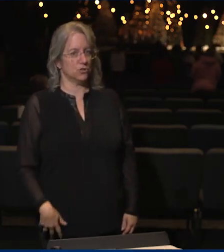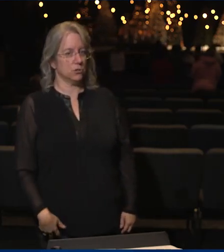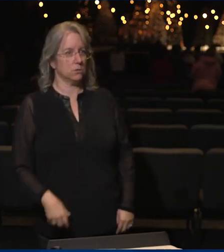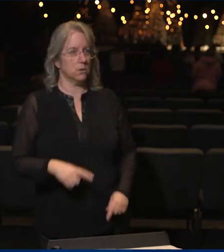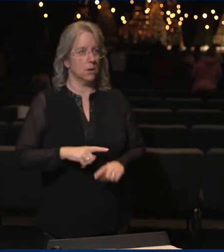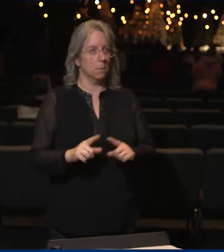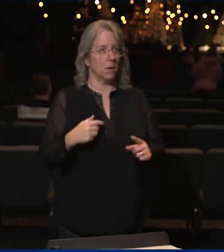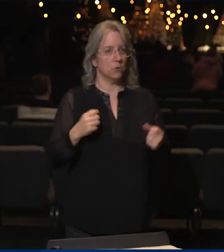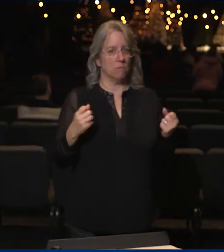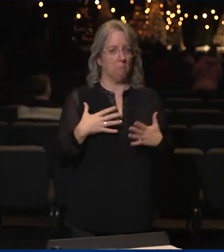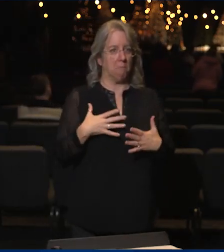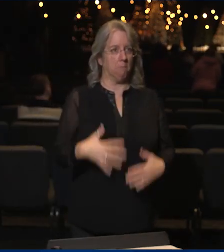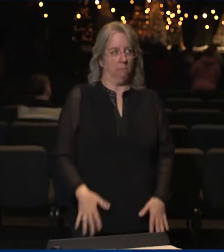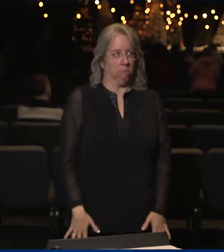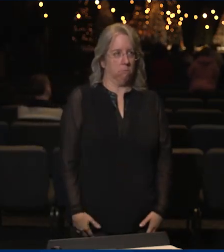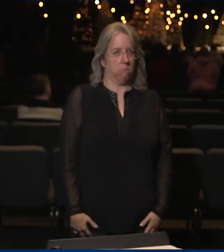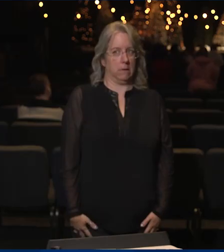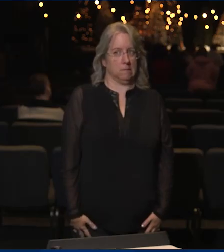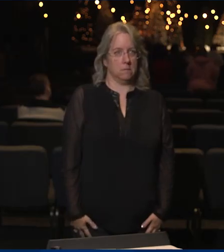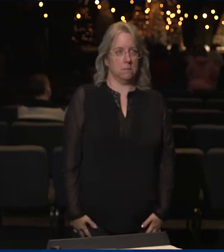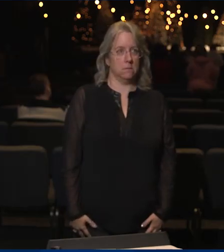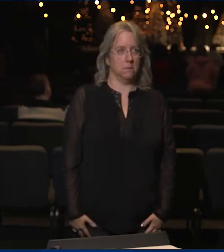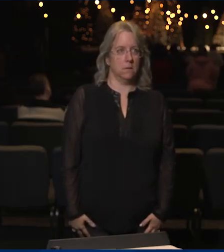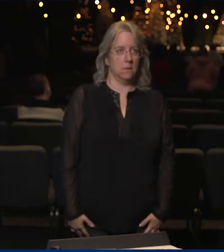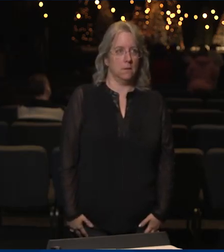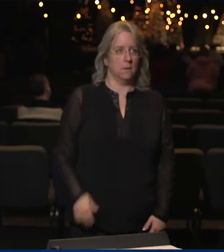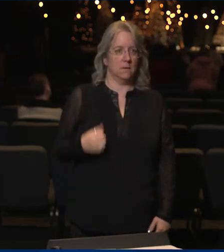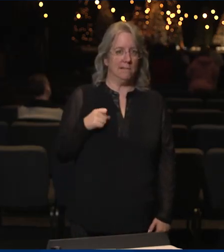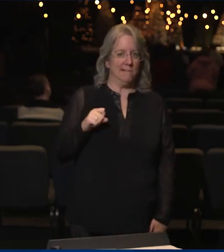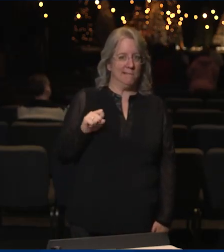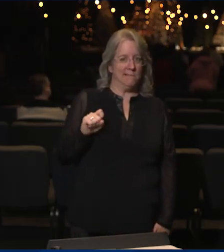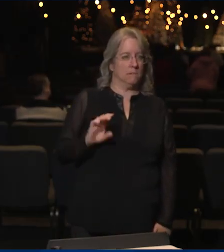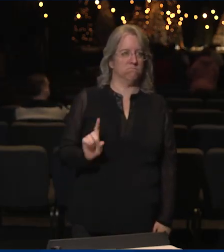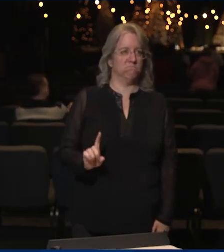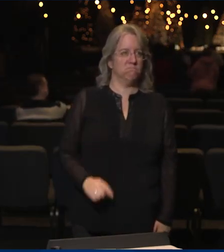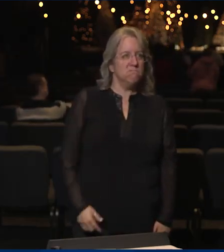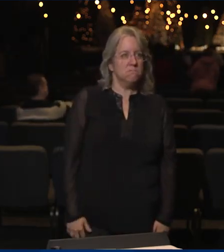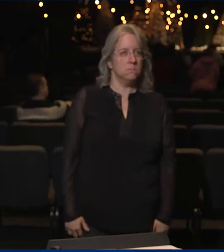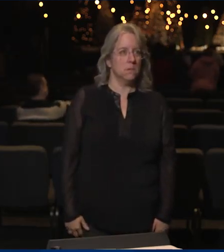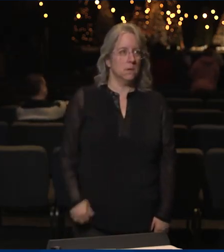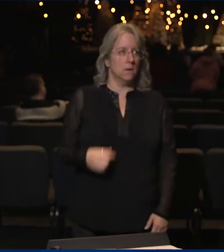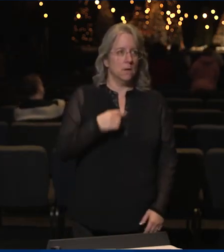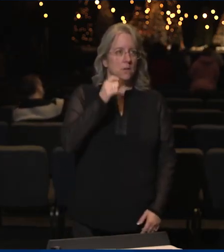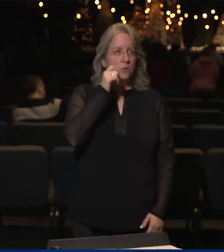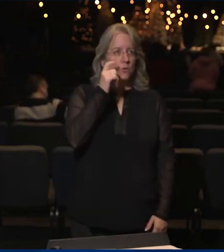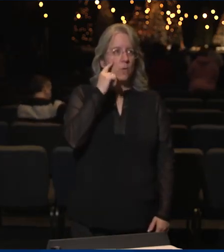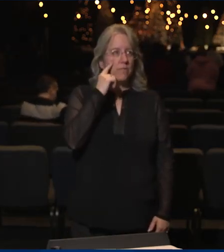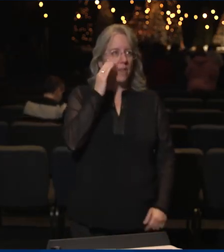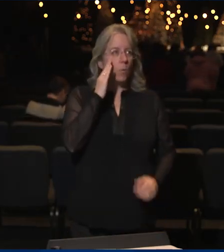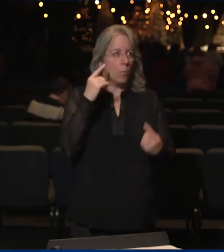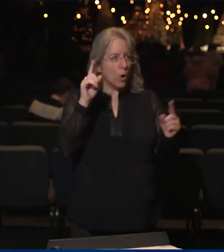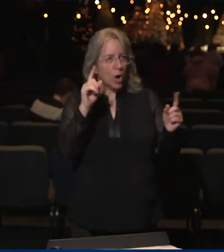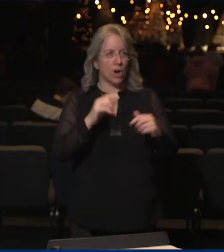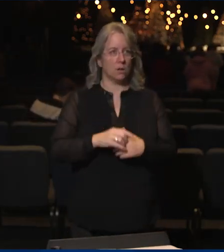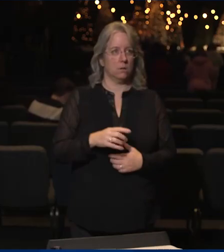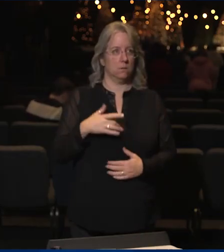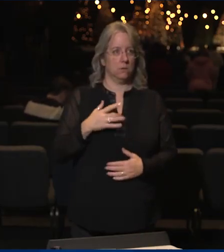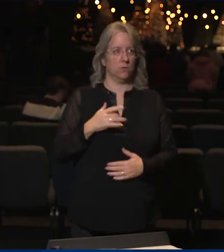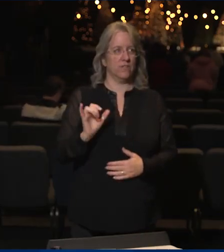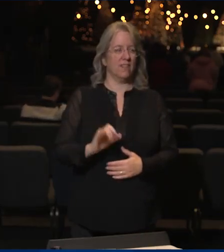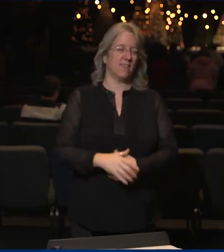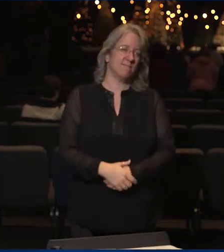bit too like all that to do it. Like you're a bit too like resistant or whatever. You don't think it's actually going to work, or you feel kind of